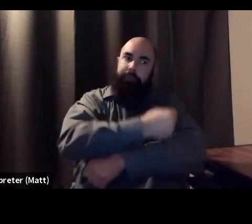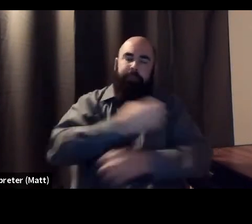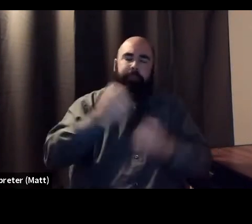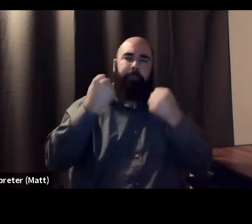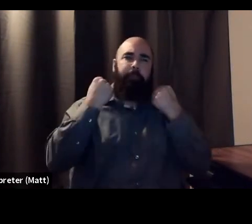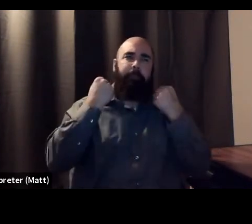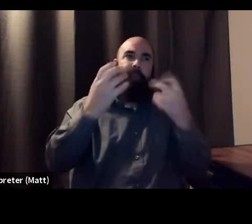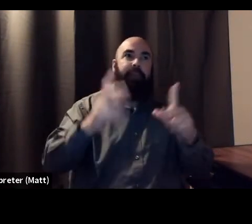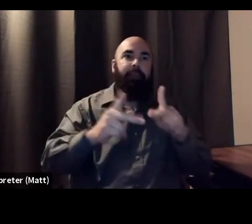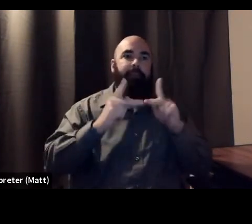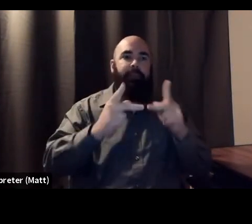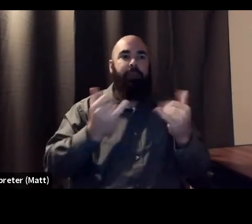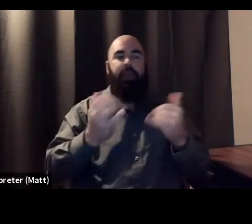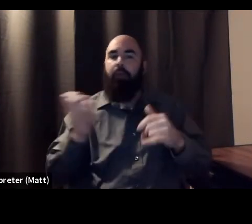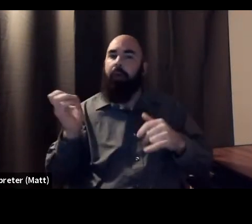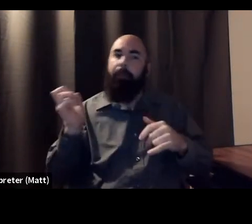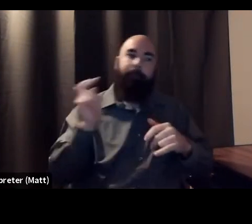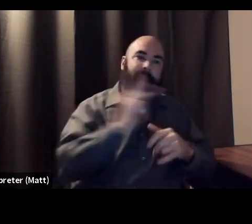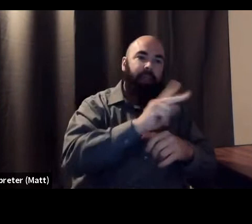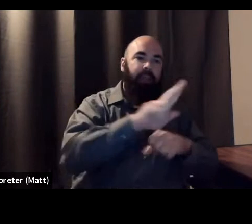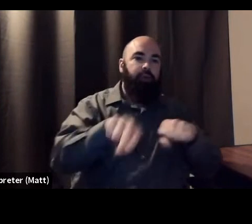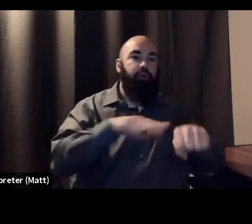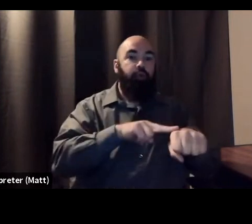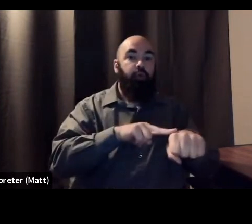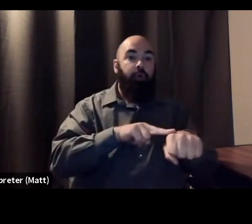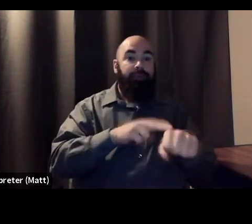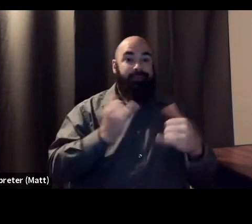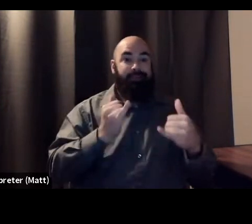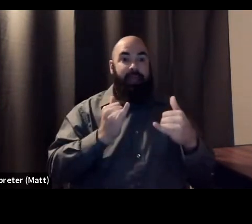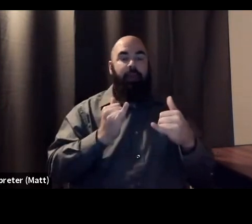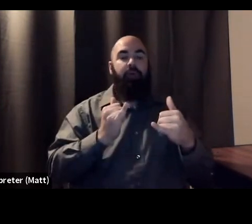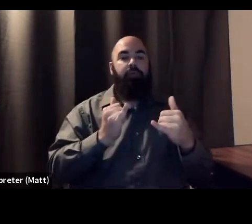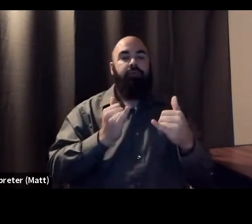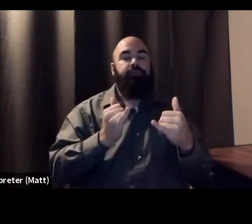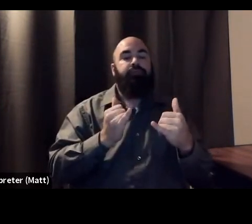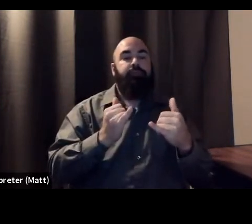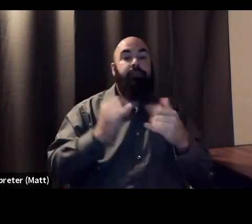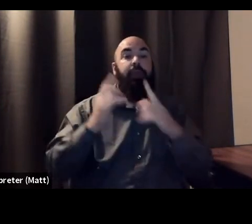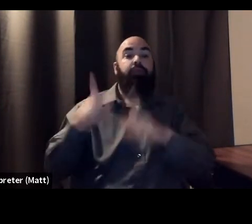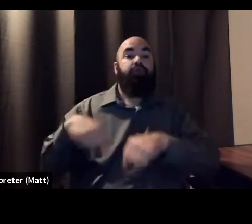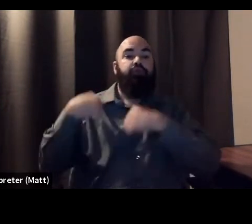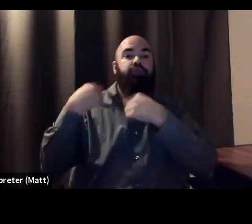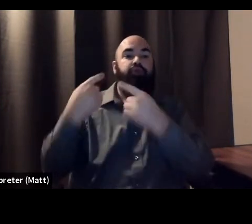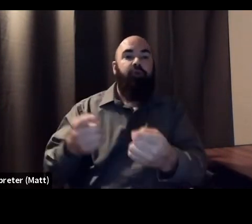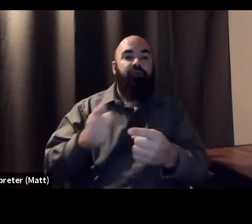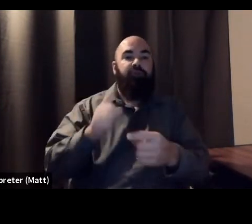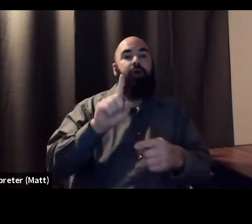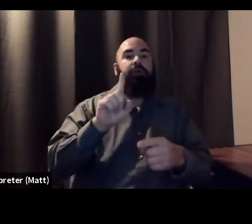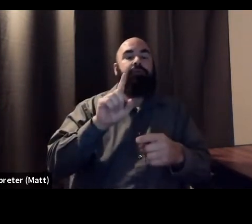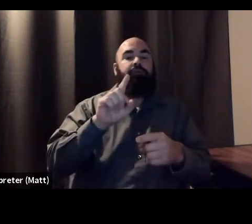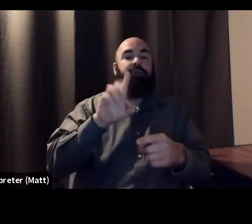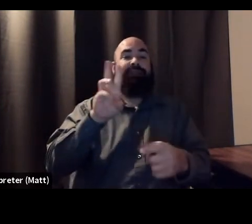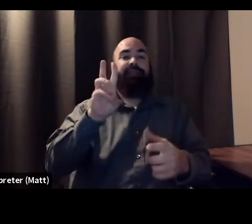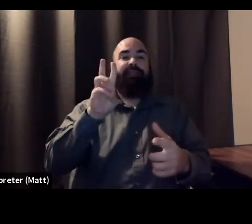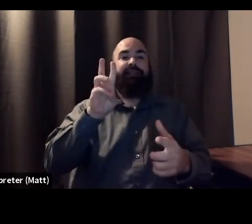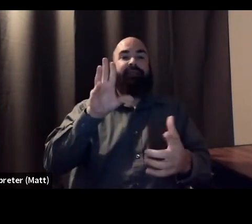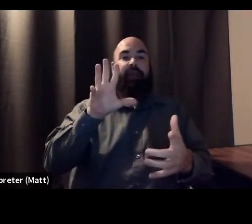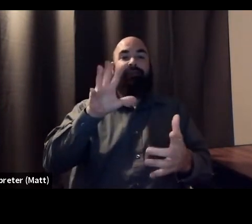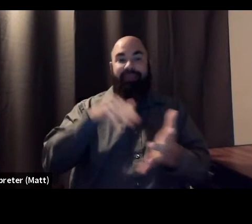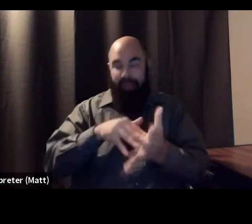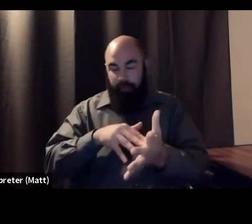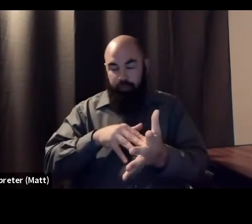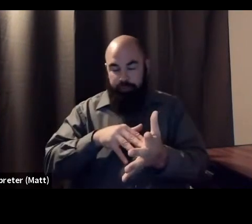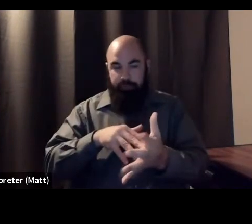lives safely. To date, over 65,000 vaccines have been administered in the New River Valley, with more